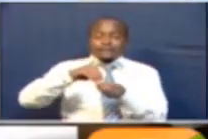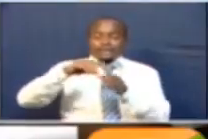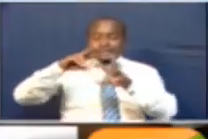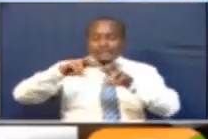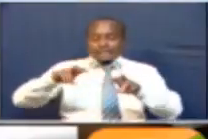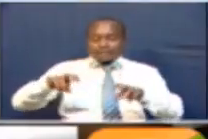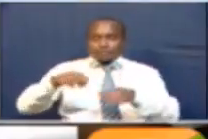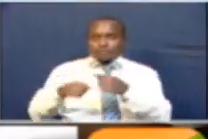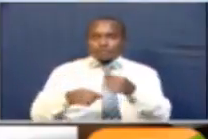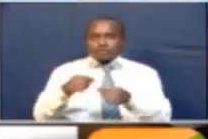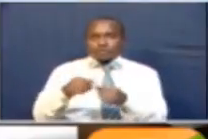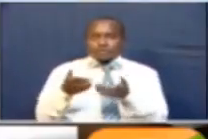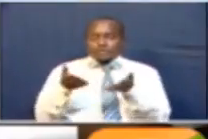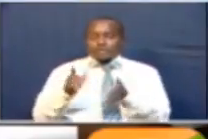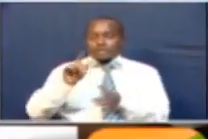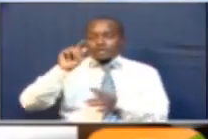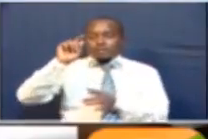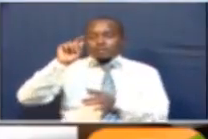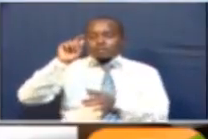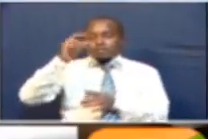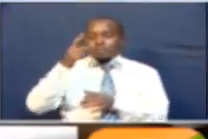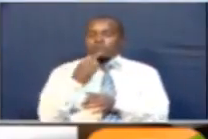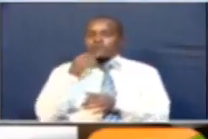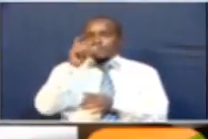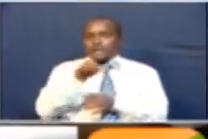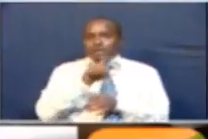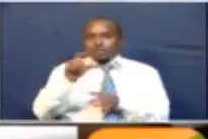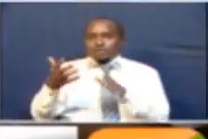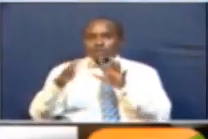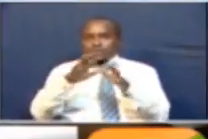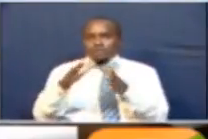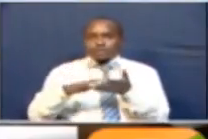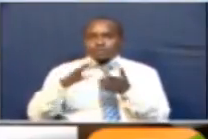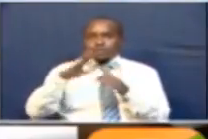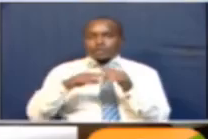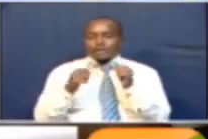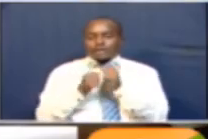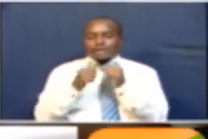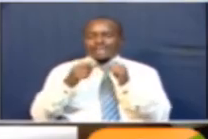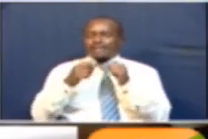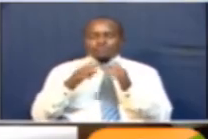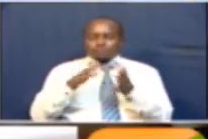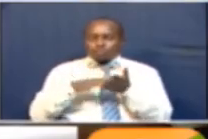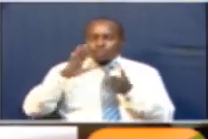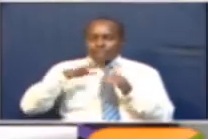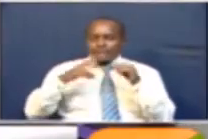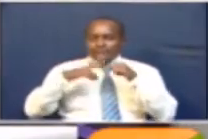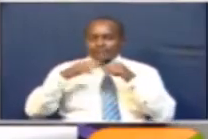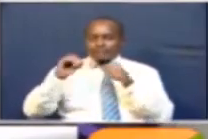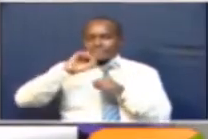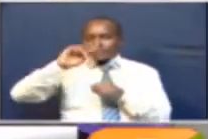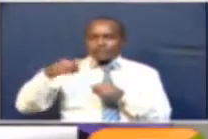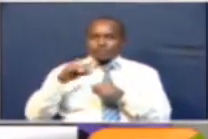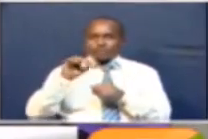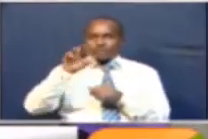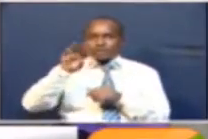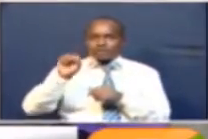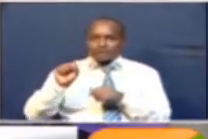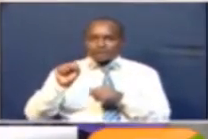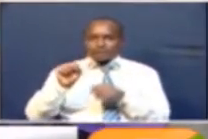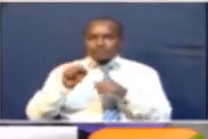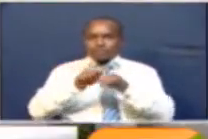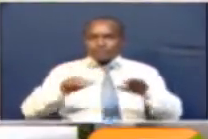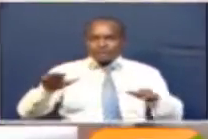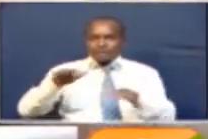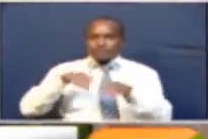So far, the Kenya Red Cross Society estimates that over 70,000 acres of land and a crop and over